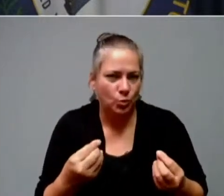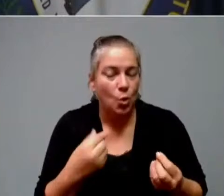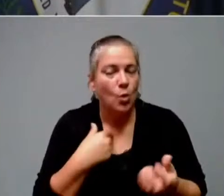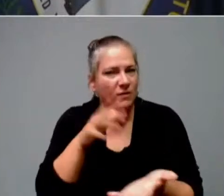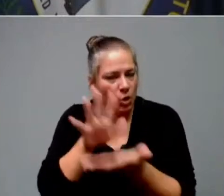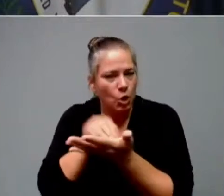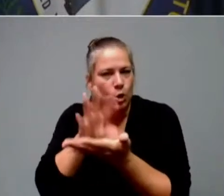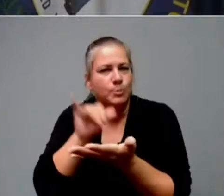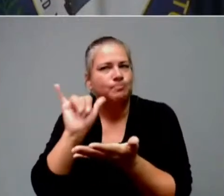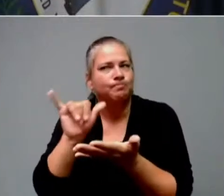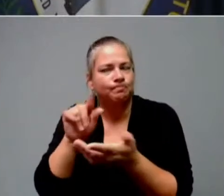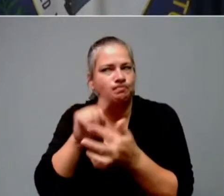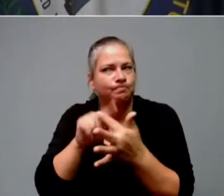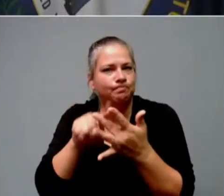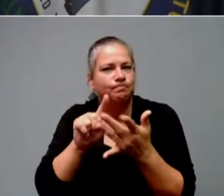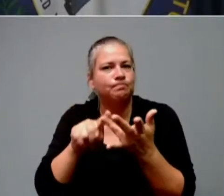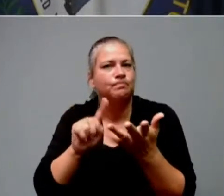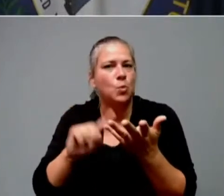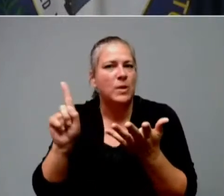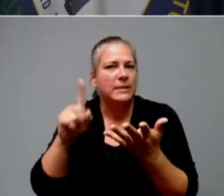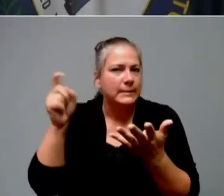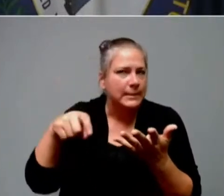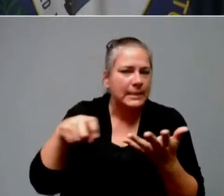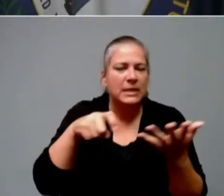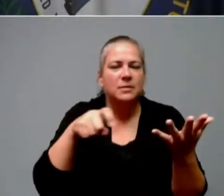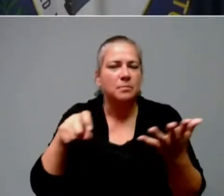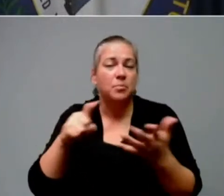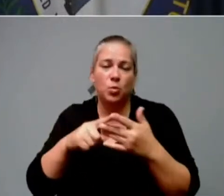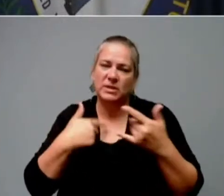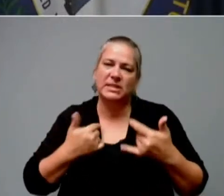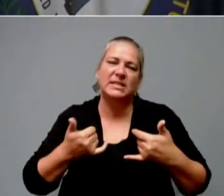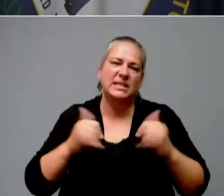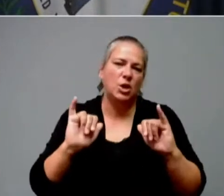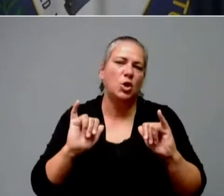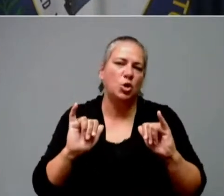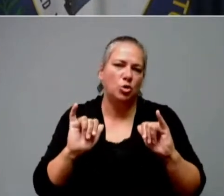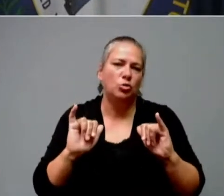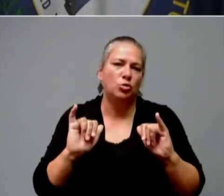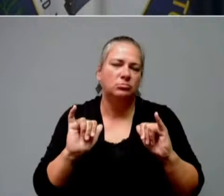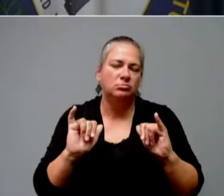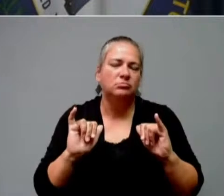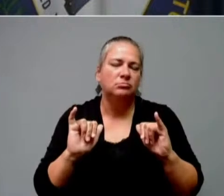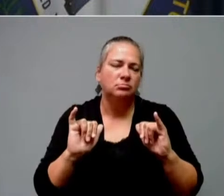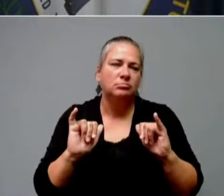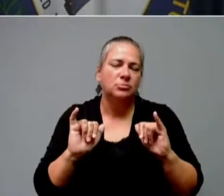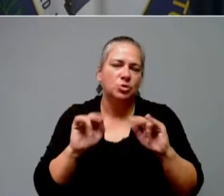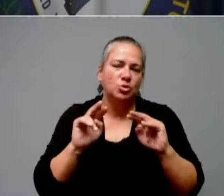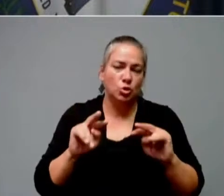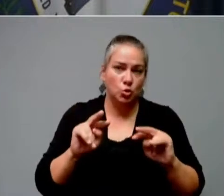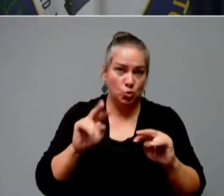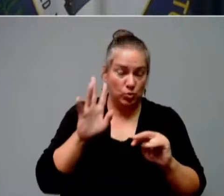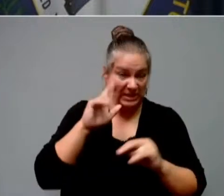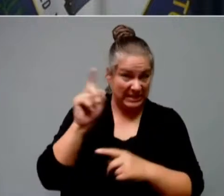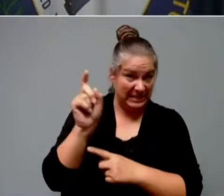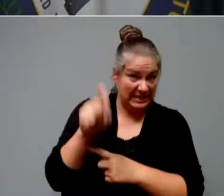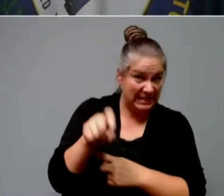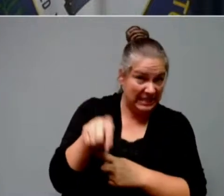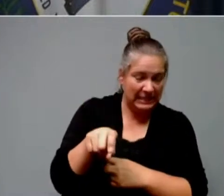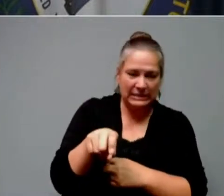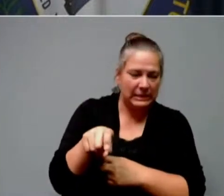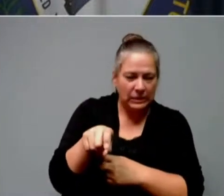go. But we're still considering whether or not that will be needed. I want to make sure that it's